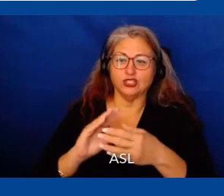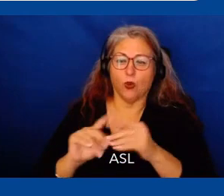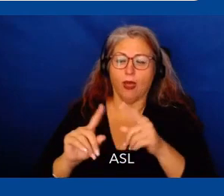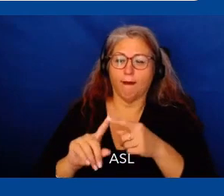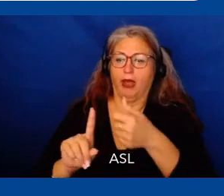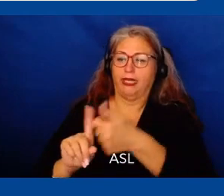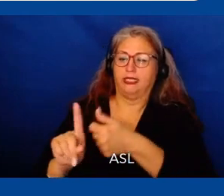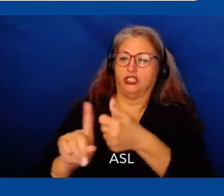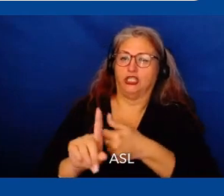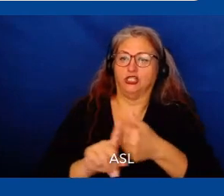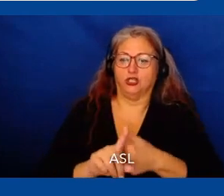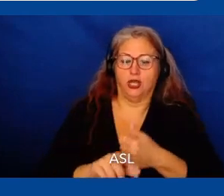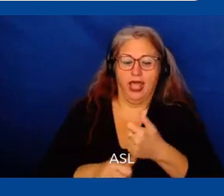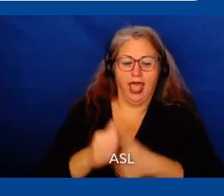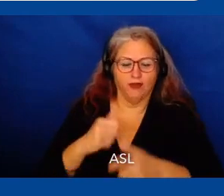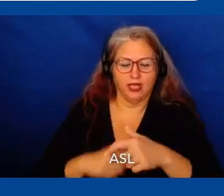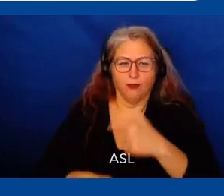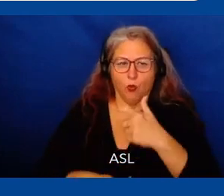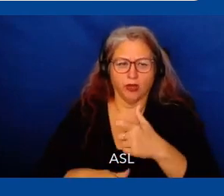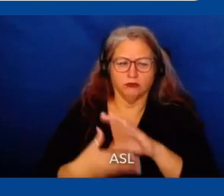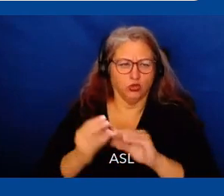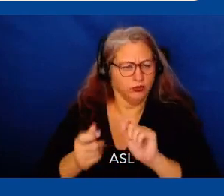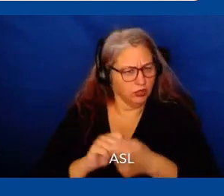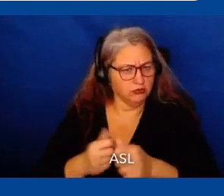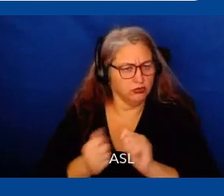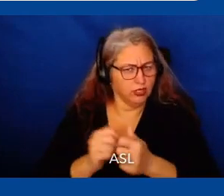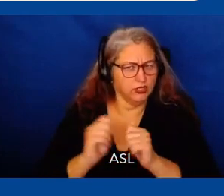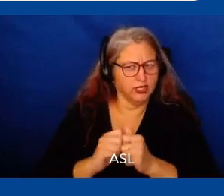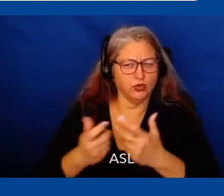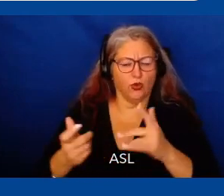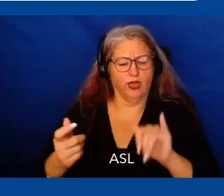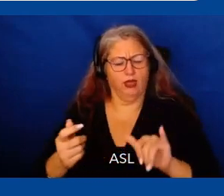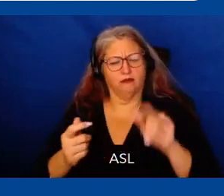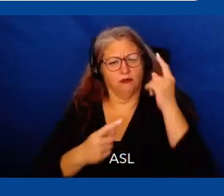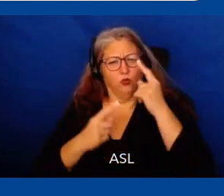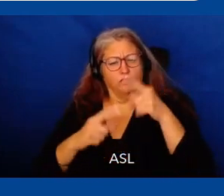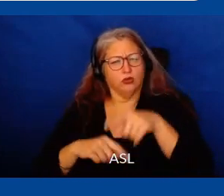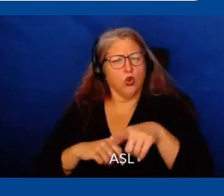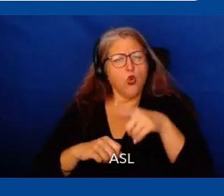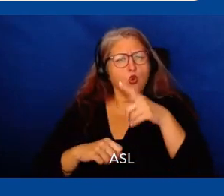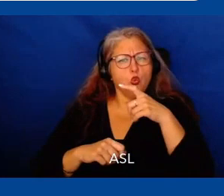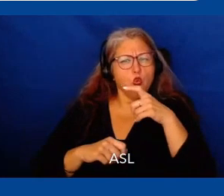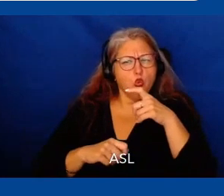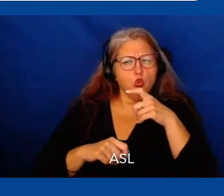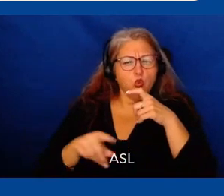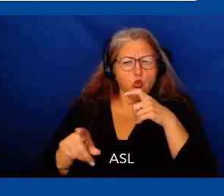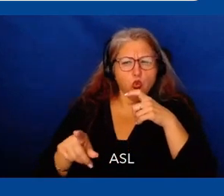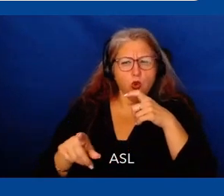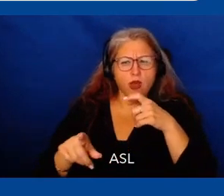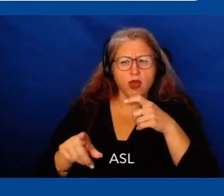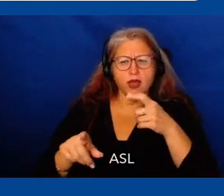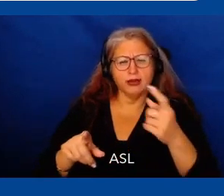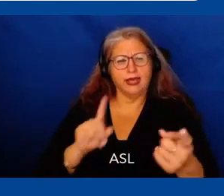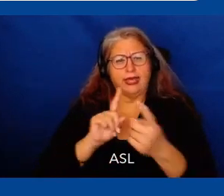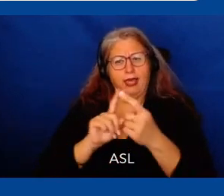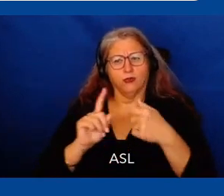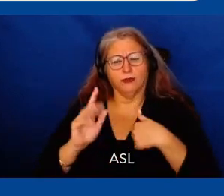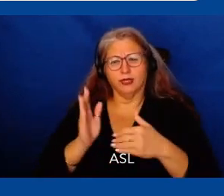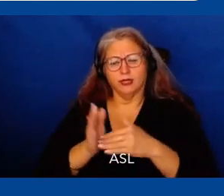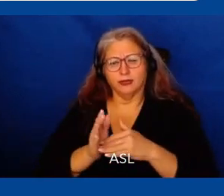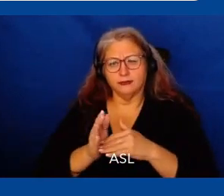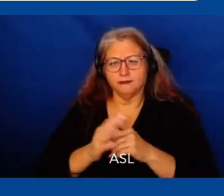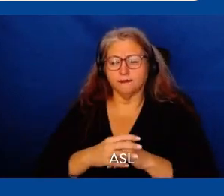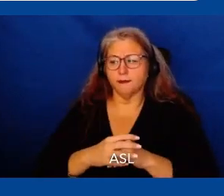them every time we watch. So this question about truth came again to me,